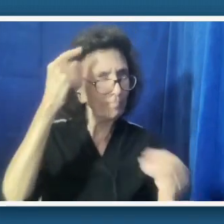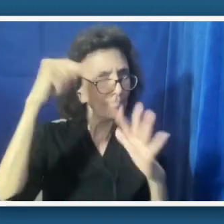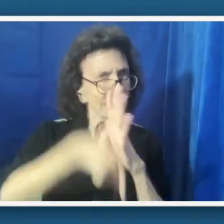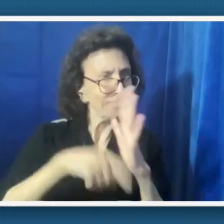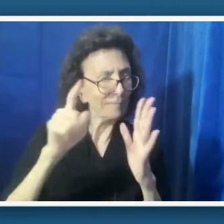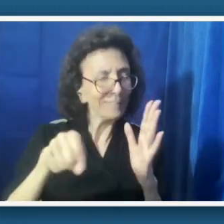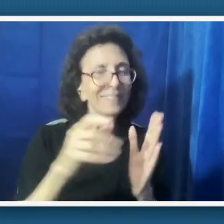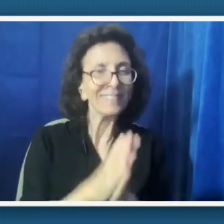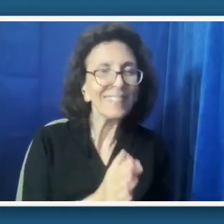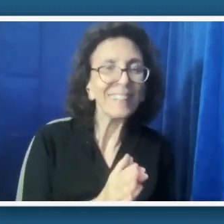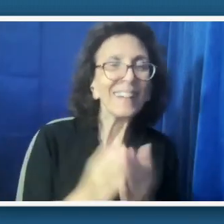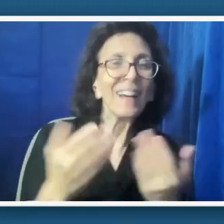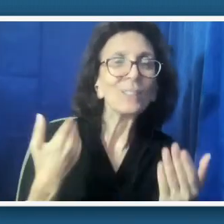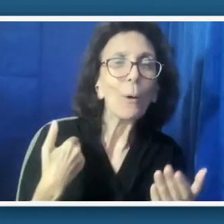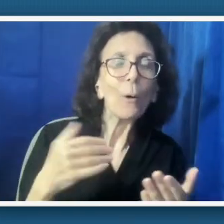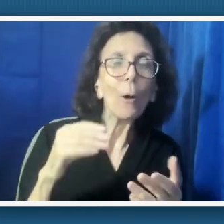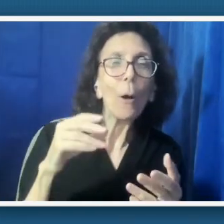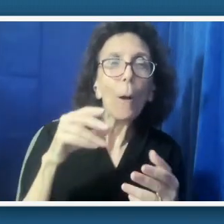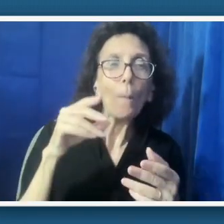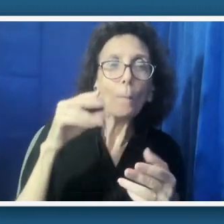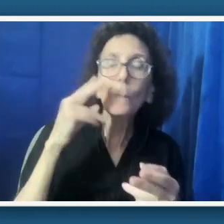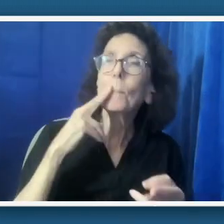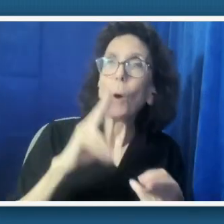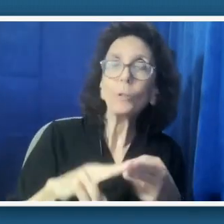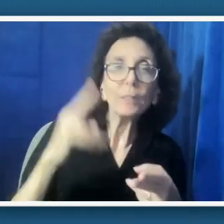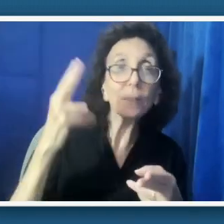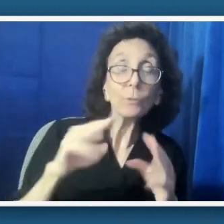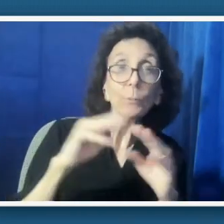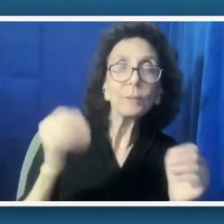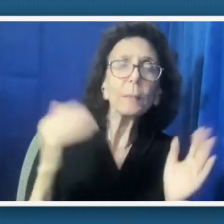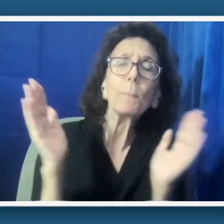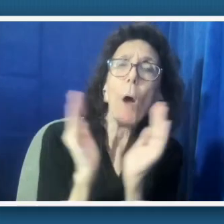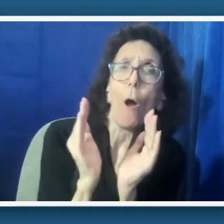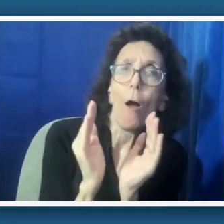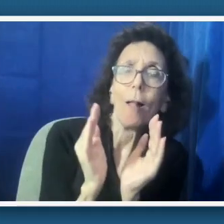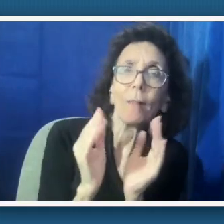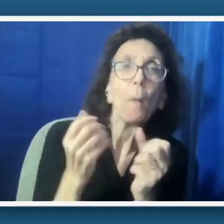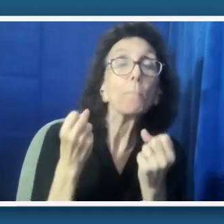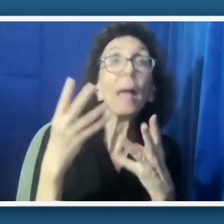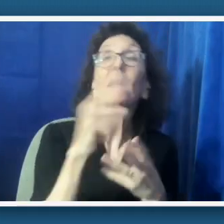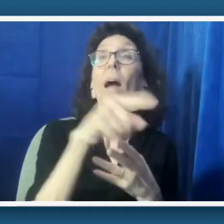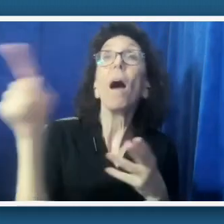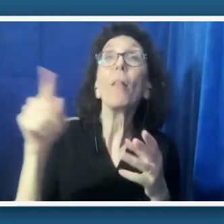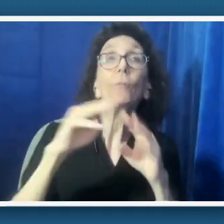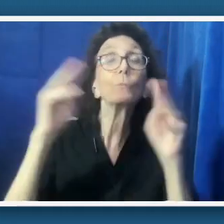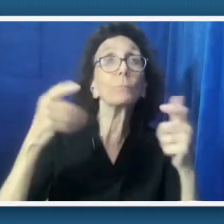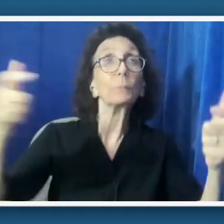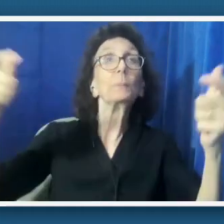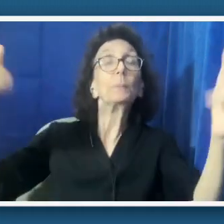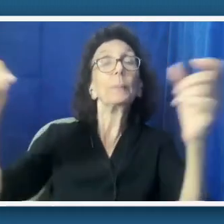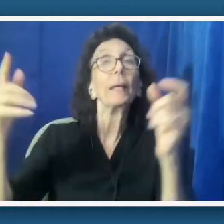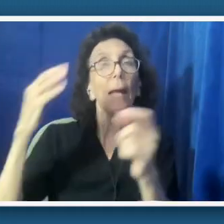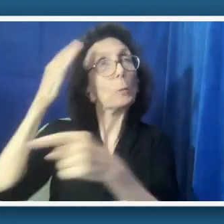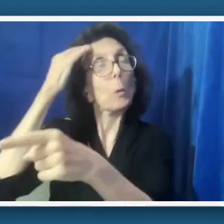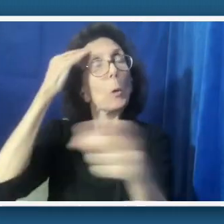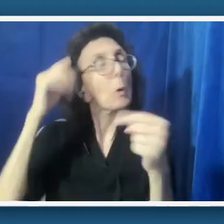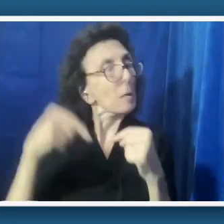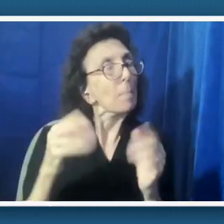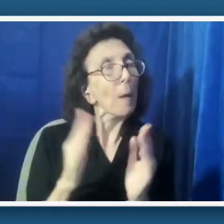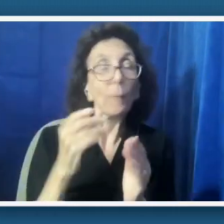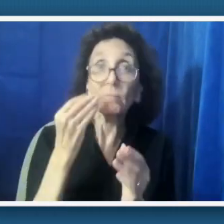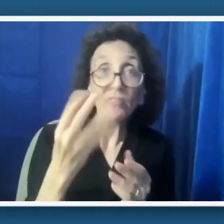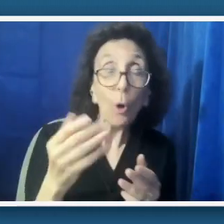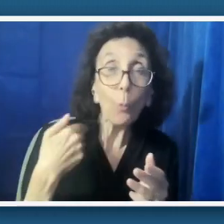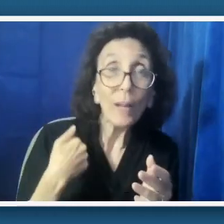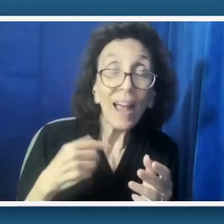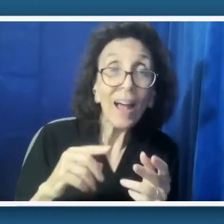one of the smaller units at the Smithsonian and less well known than many of our counterparts, but we actually have the second largest